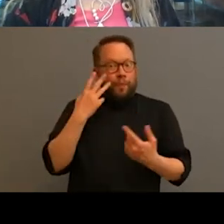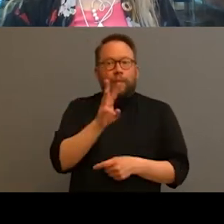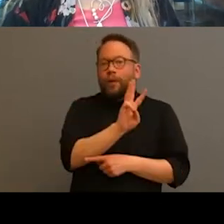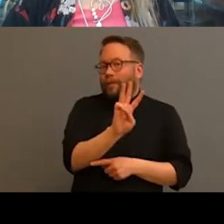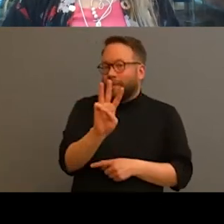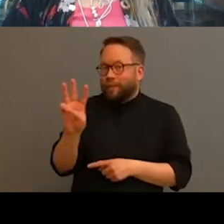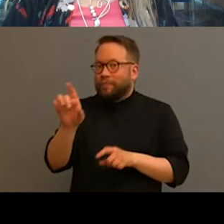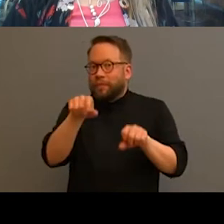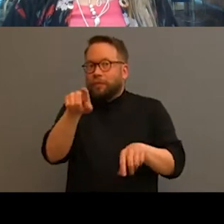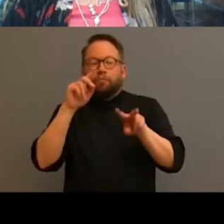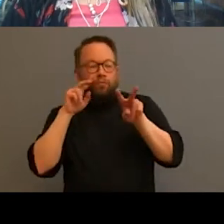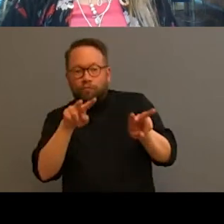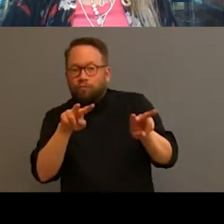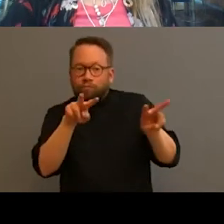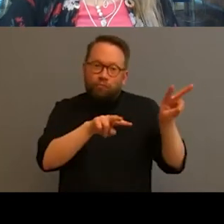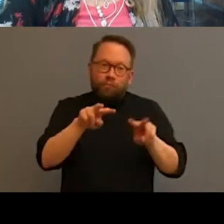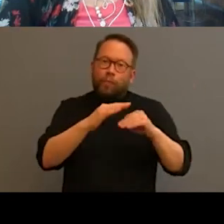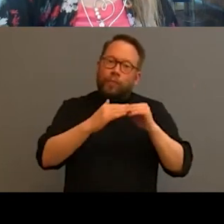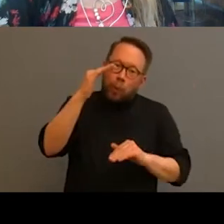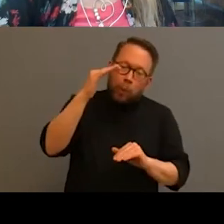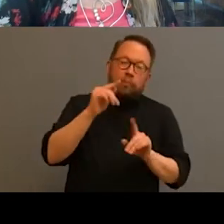in contact.